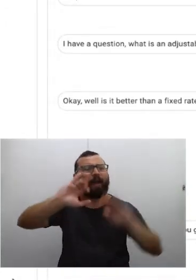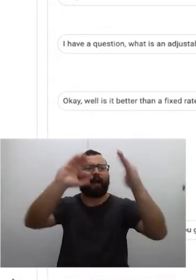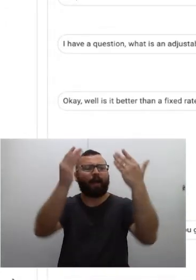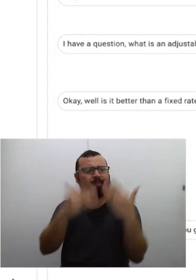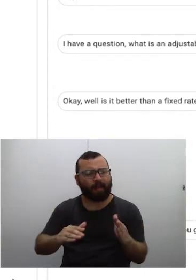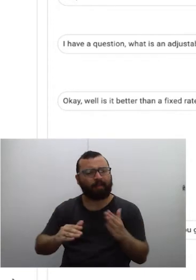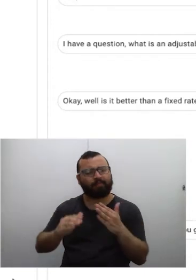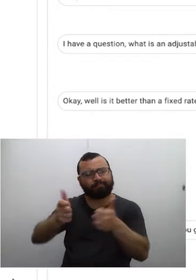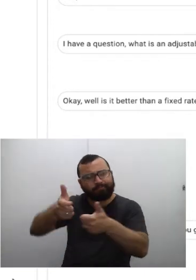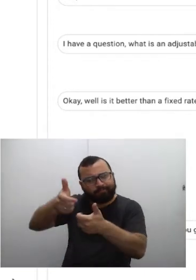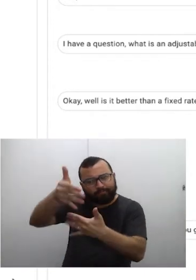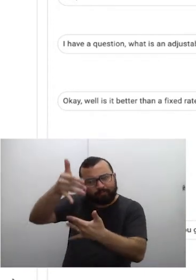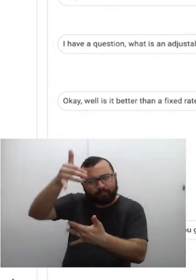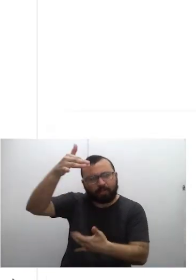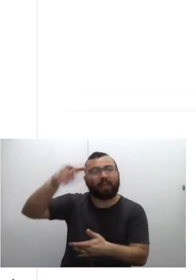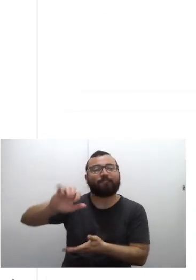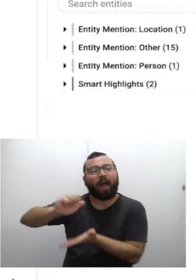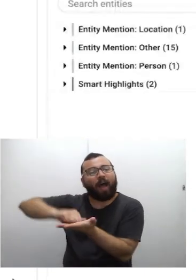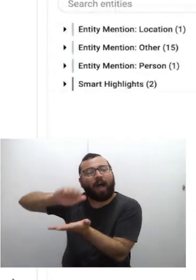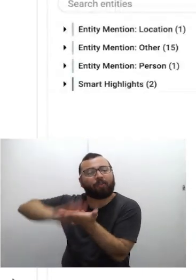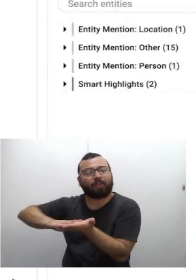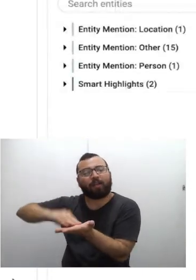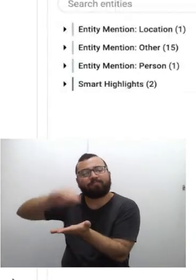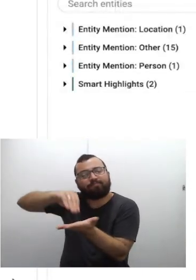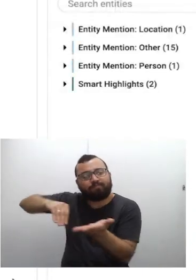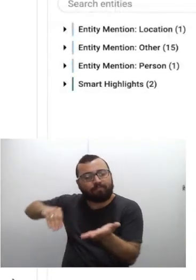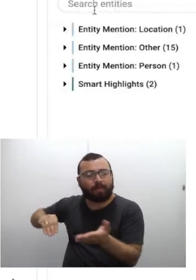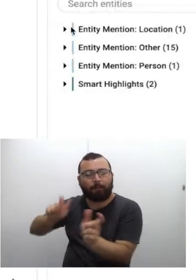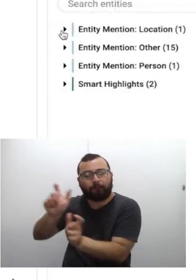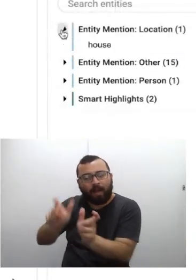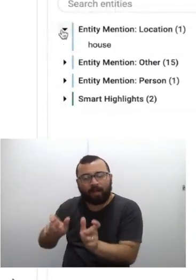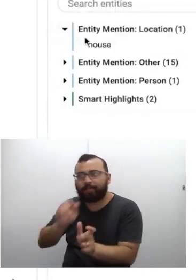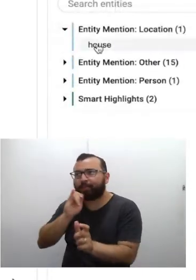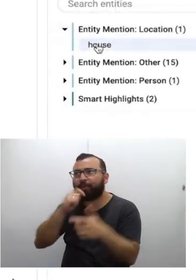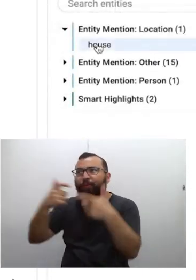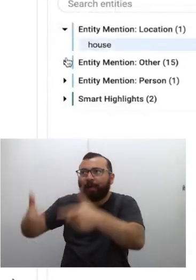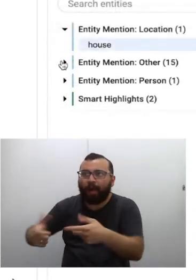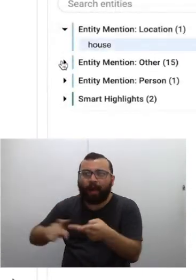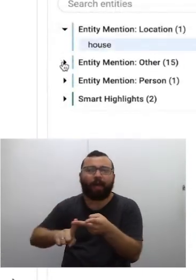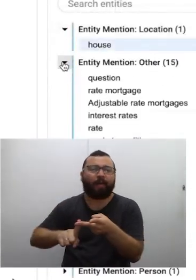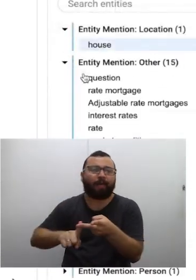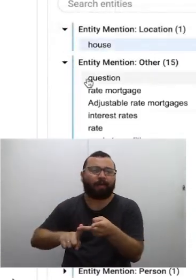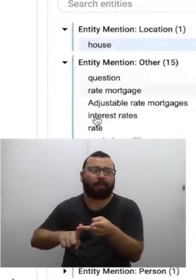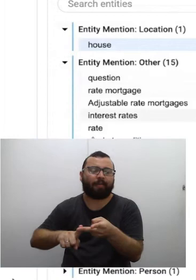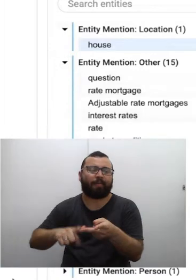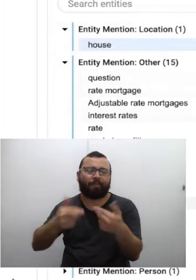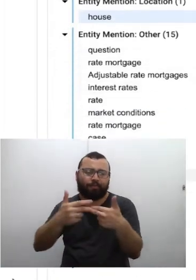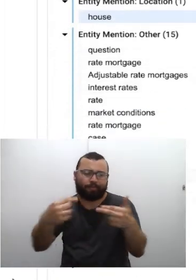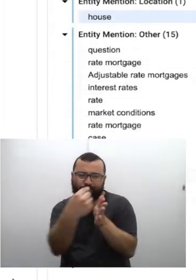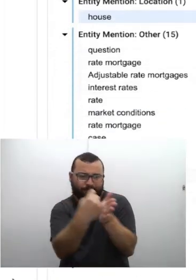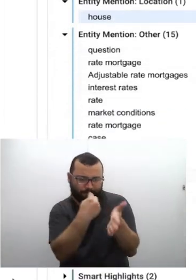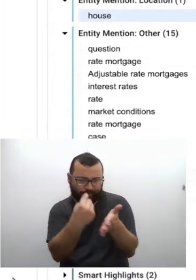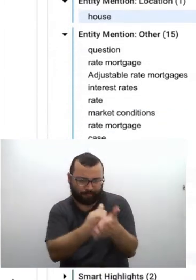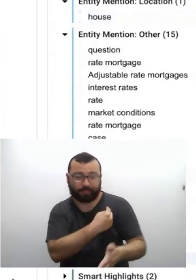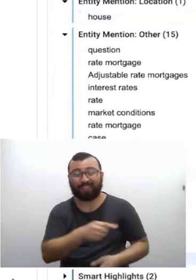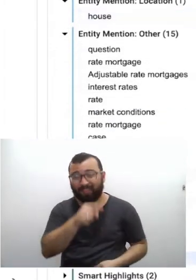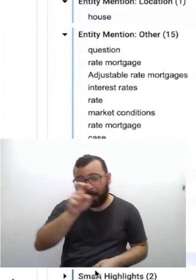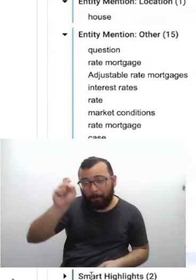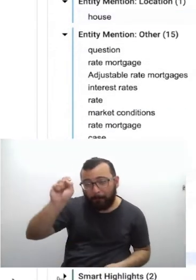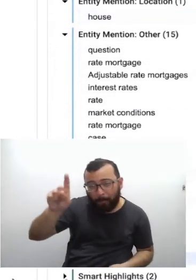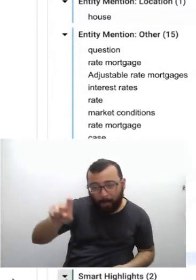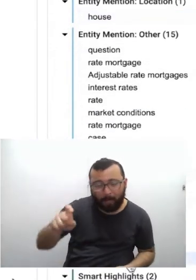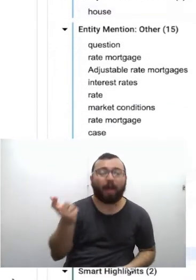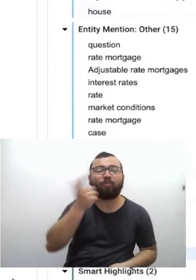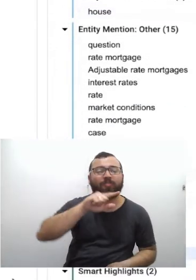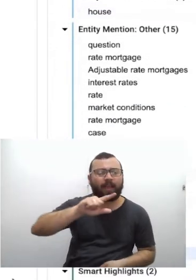conversation transcript and annotate the bits of the conversation, such as the locations, the persons, or the objects. Clicking on these entities will highlight